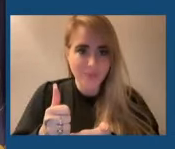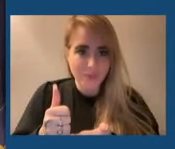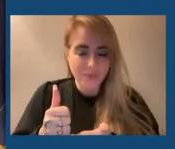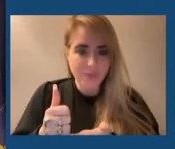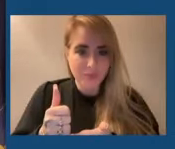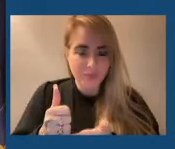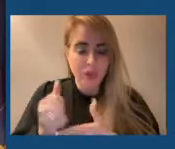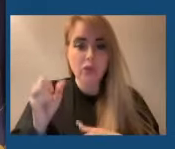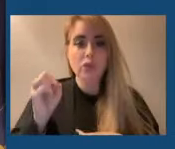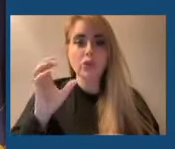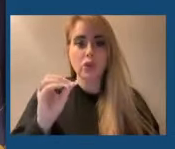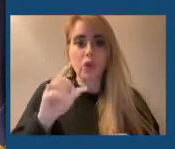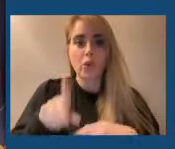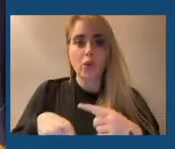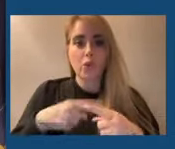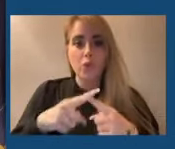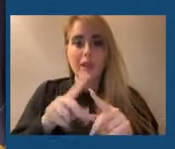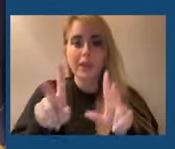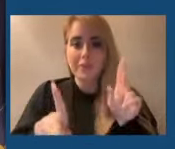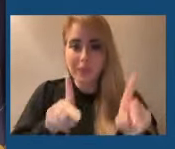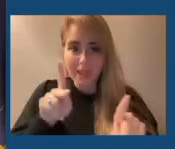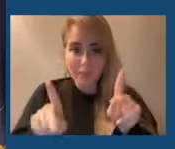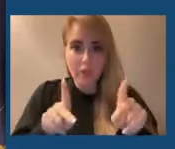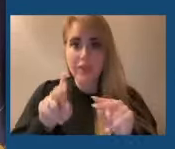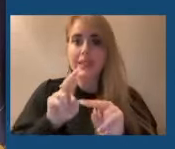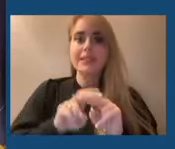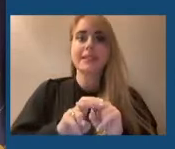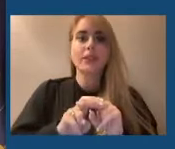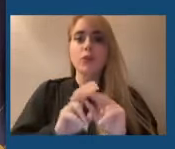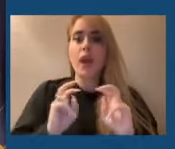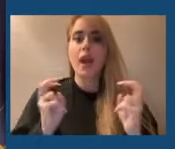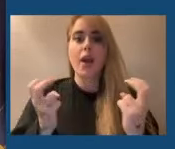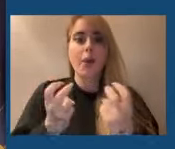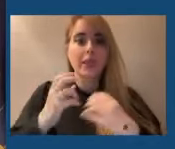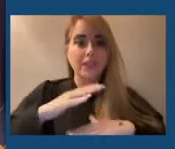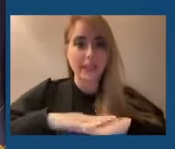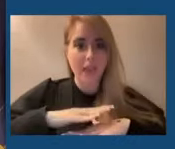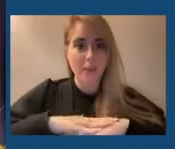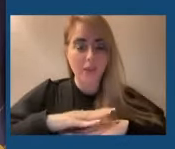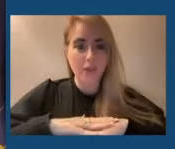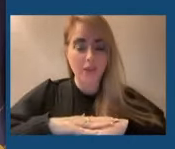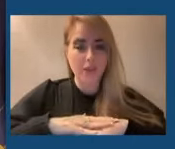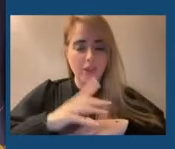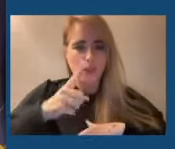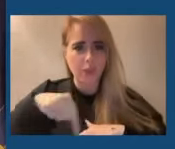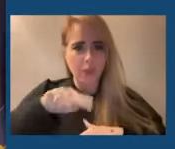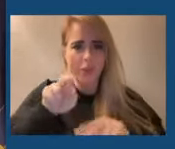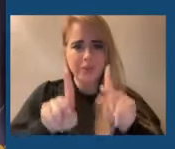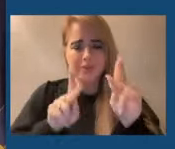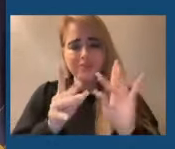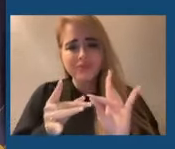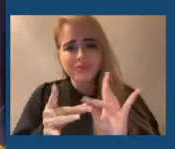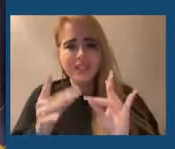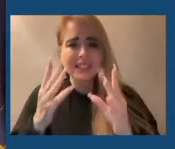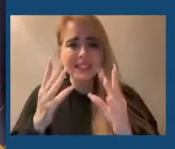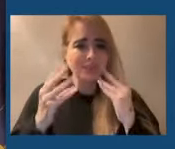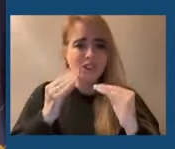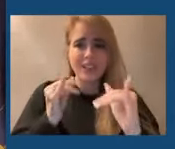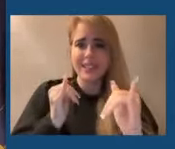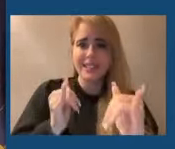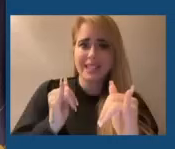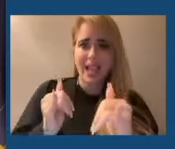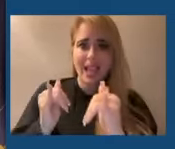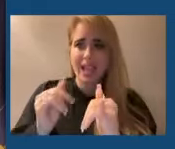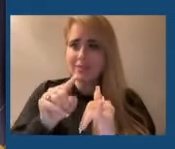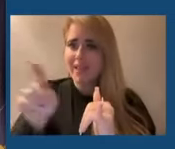And so when people are sitting around that table experiencing what everyday people are experiencing,